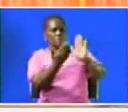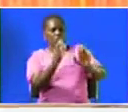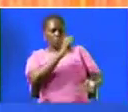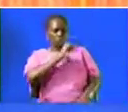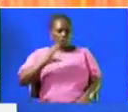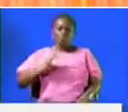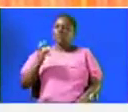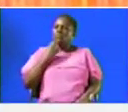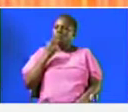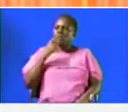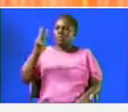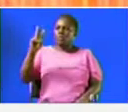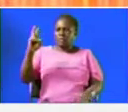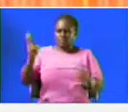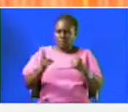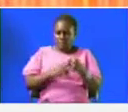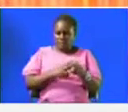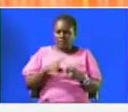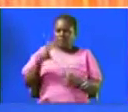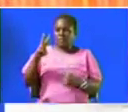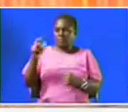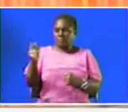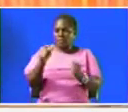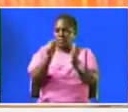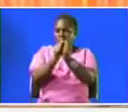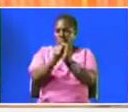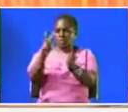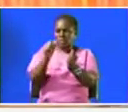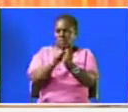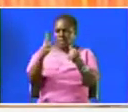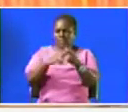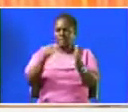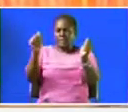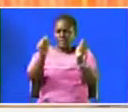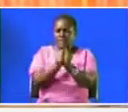on Tuesday the 22nd of October 2019 at 10 a.m.